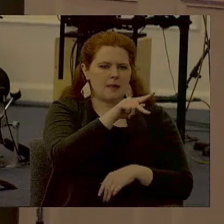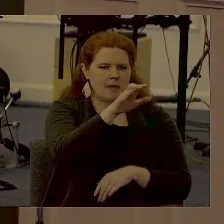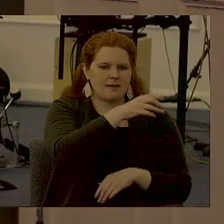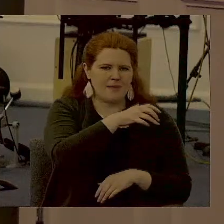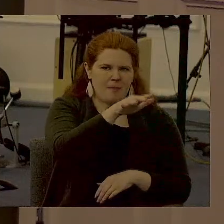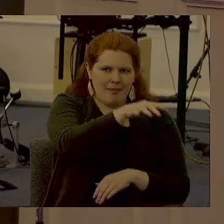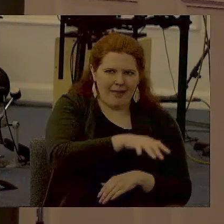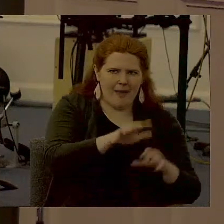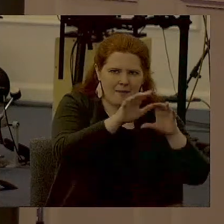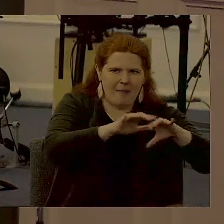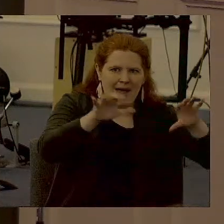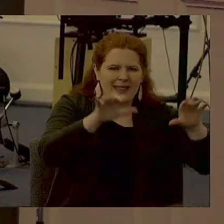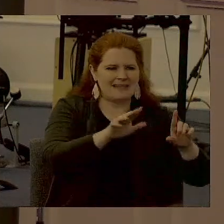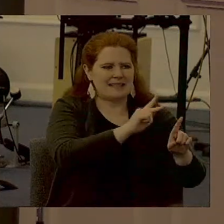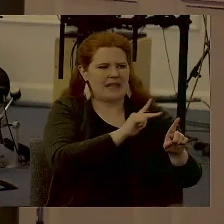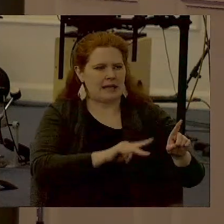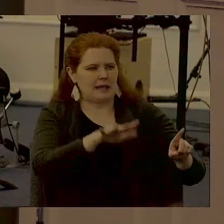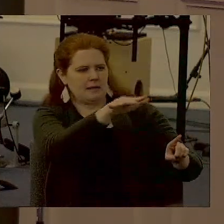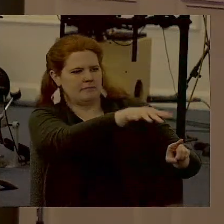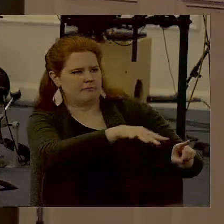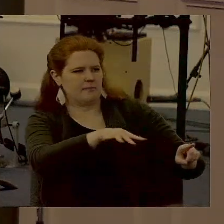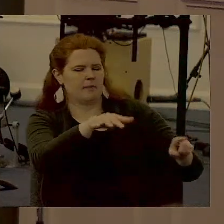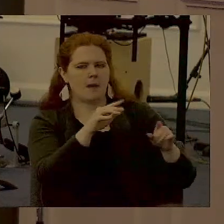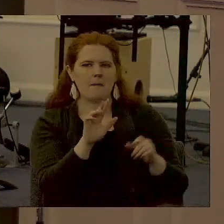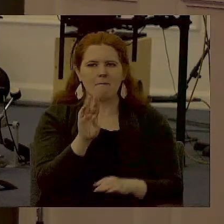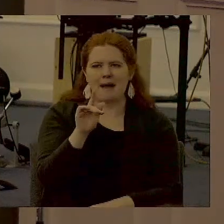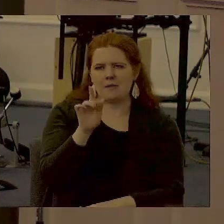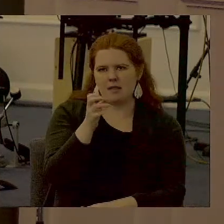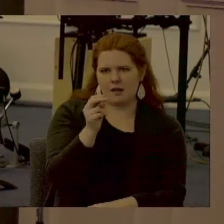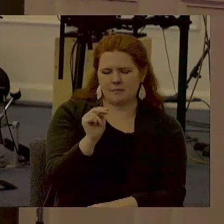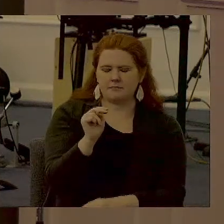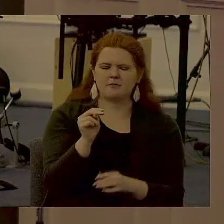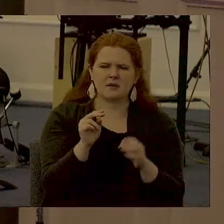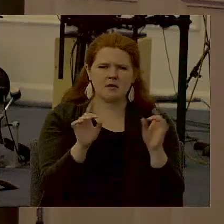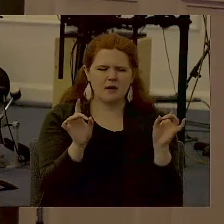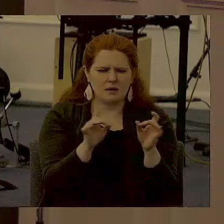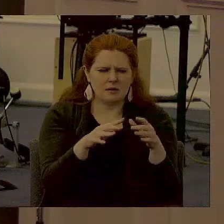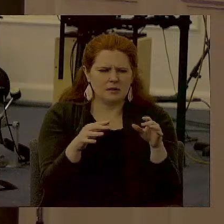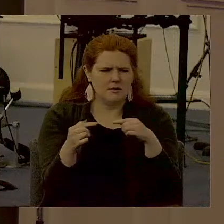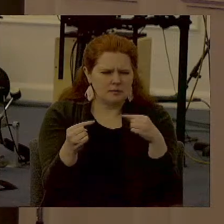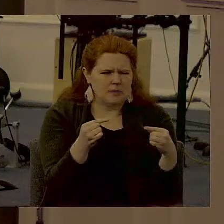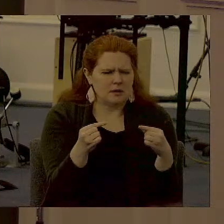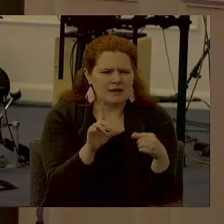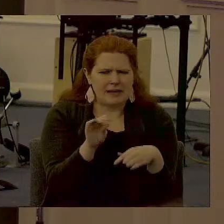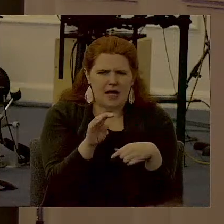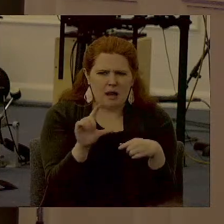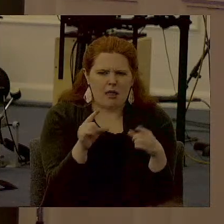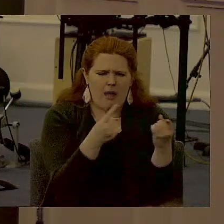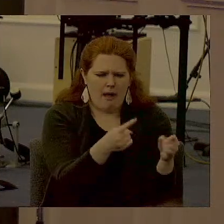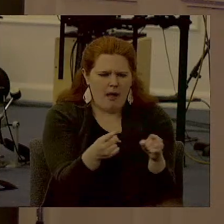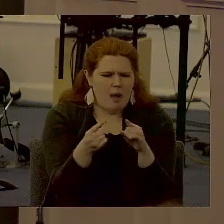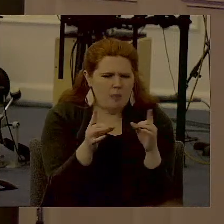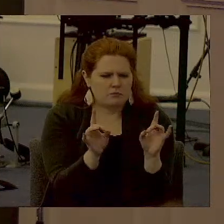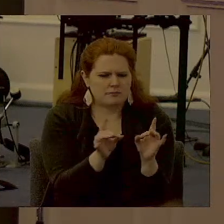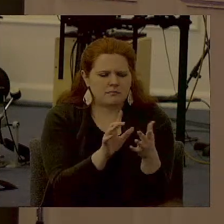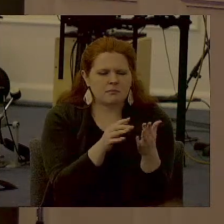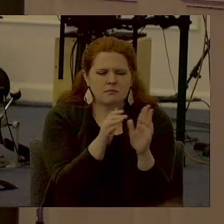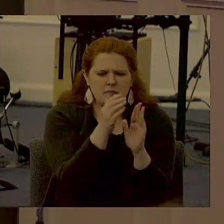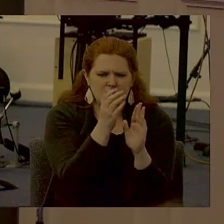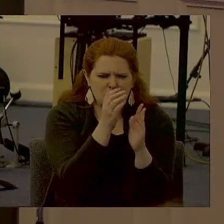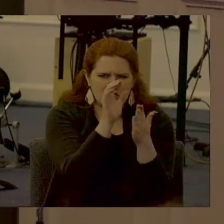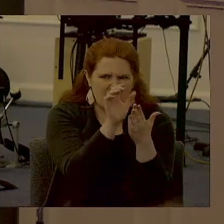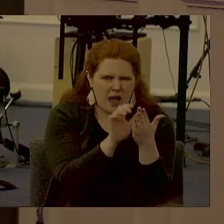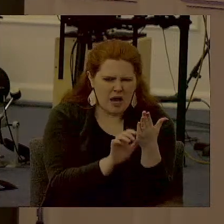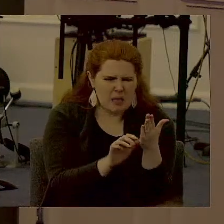the king of Babylon. And the drama and the tension of the book of Daniel, at least the several first